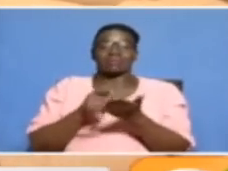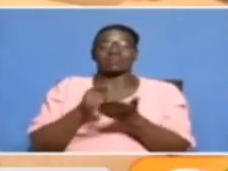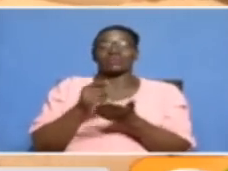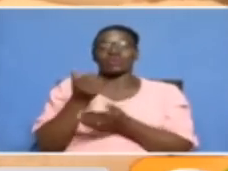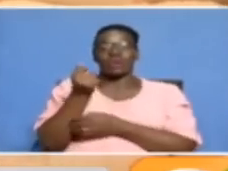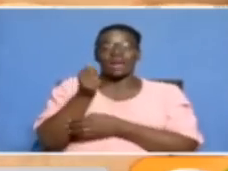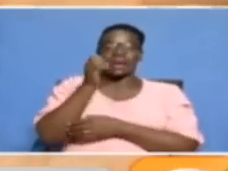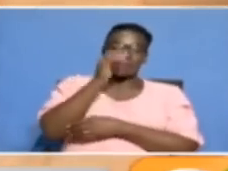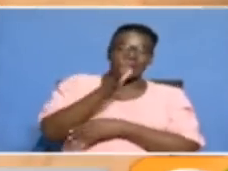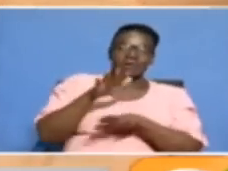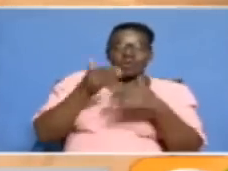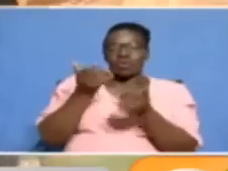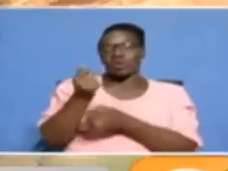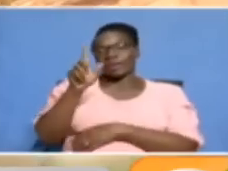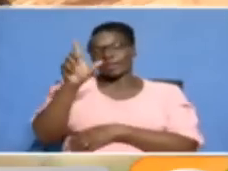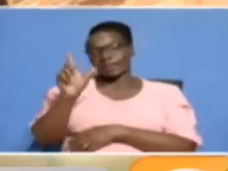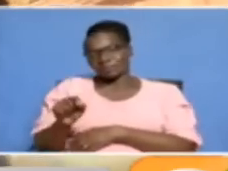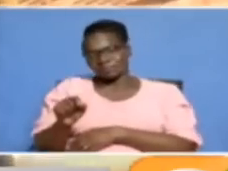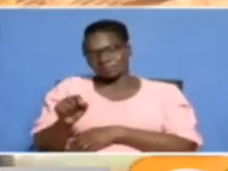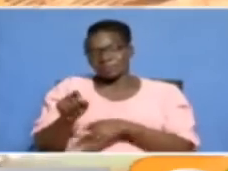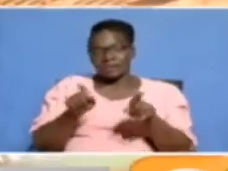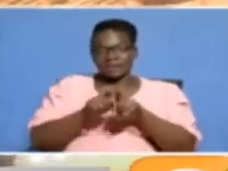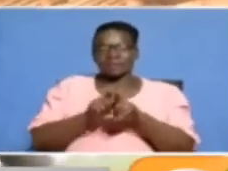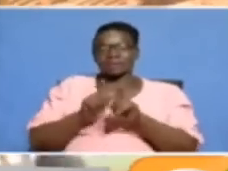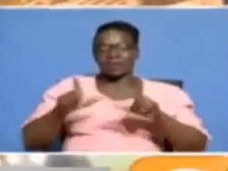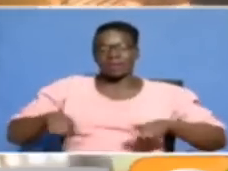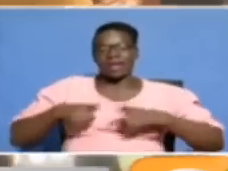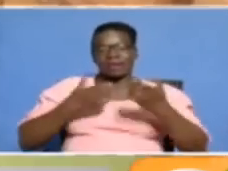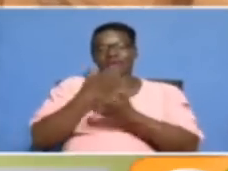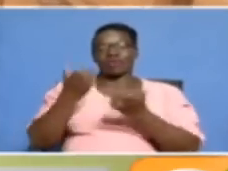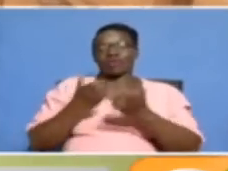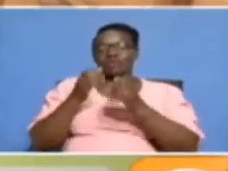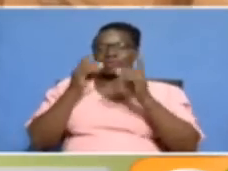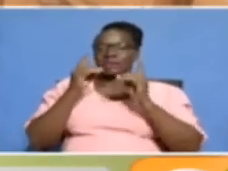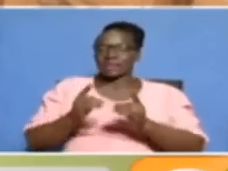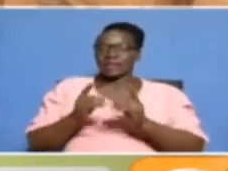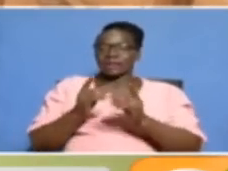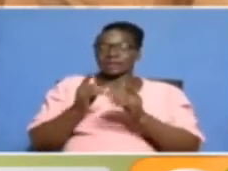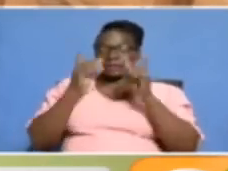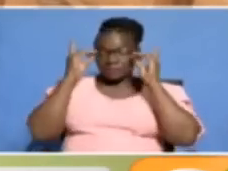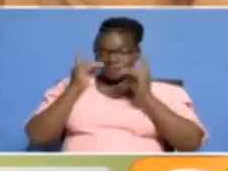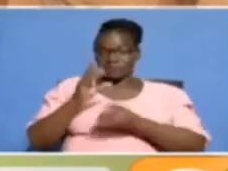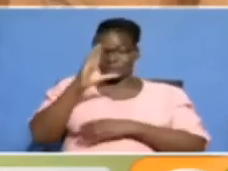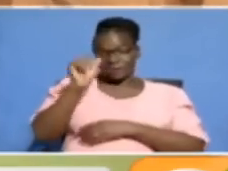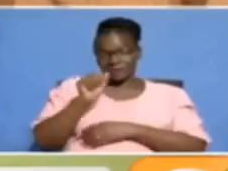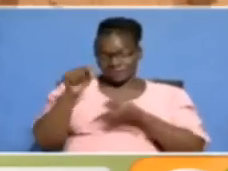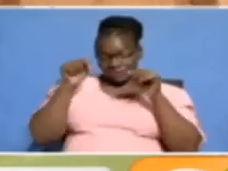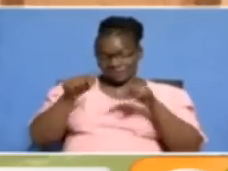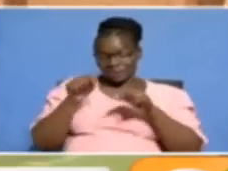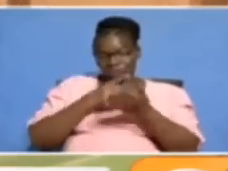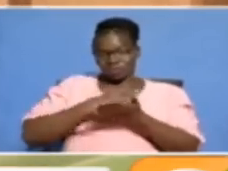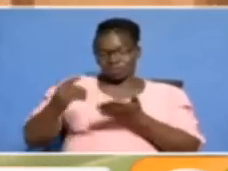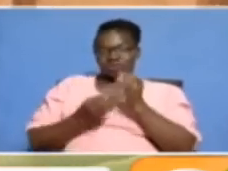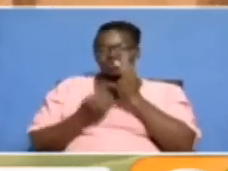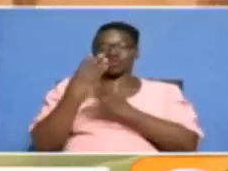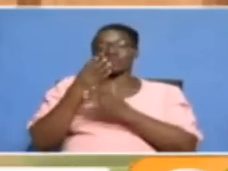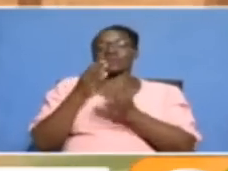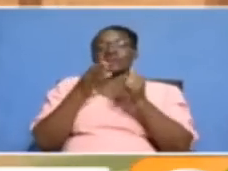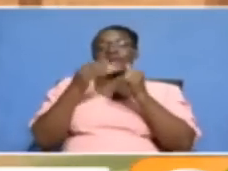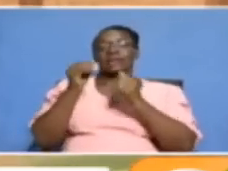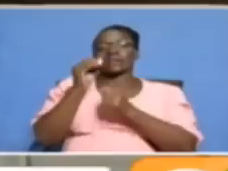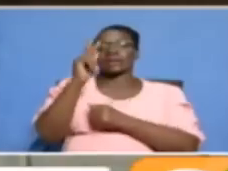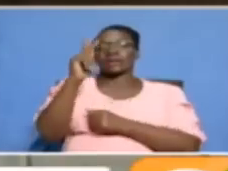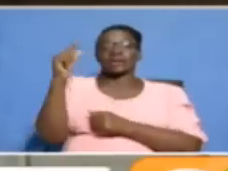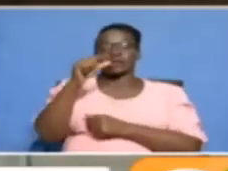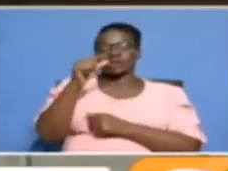ugali, and ultimately the cost of living, a decision by the cabinet this week to set the buying price for a 90 kilograms bag of